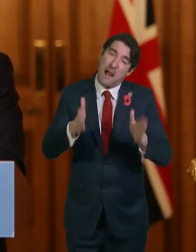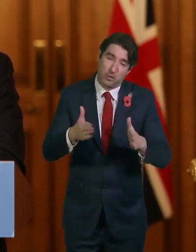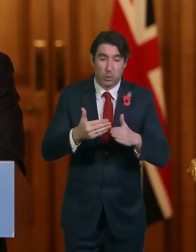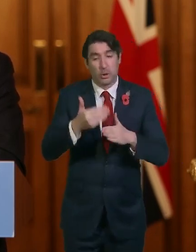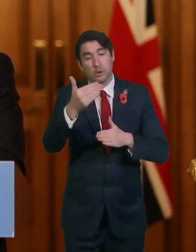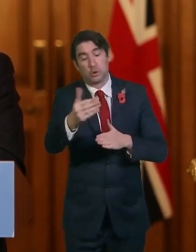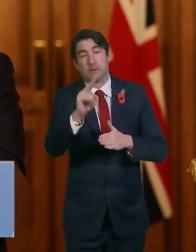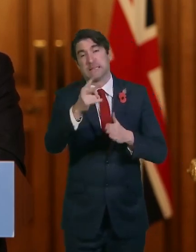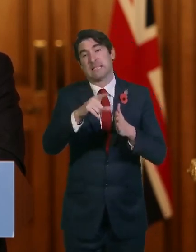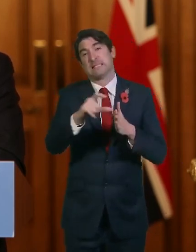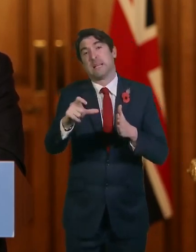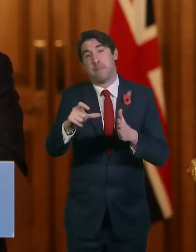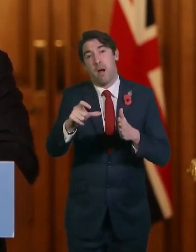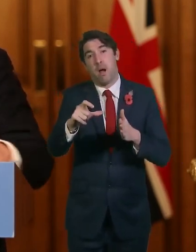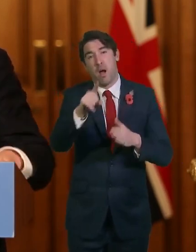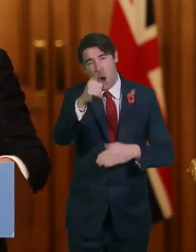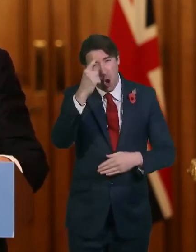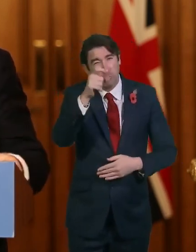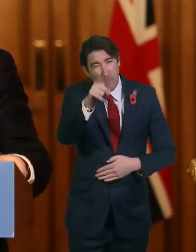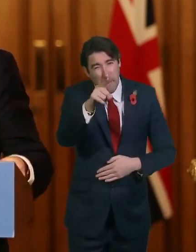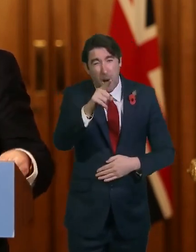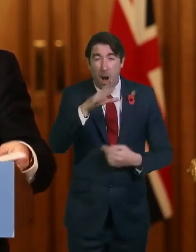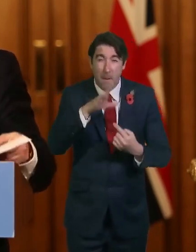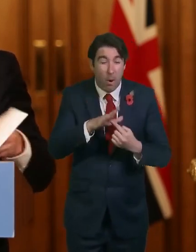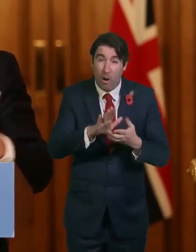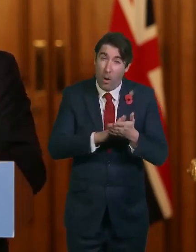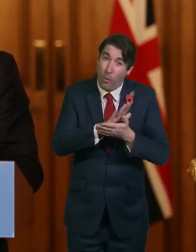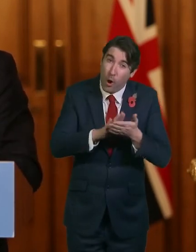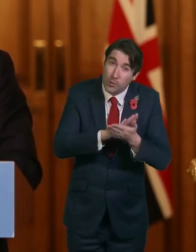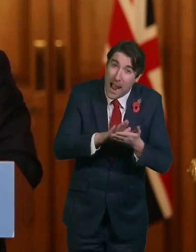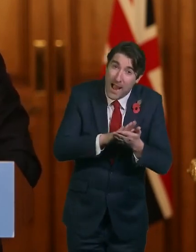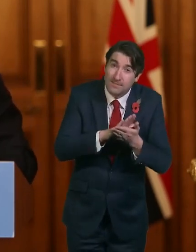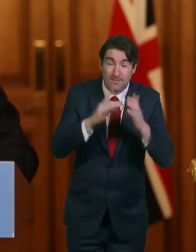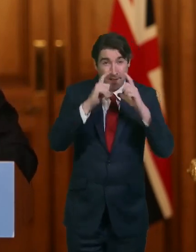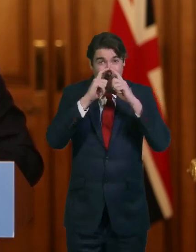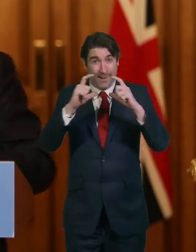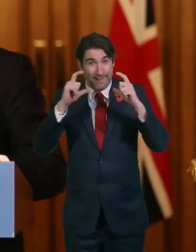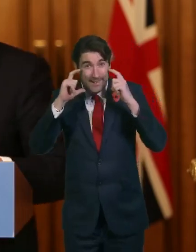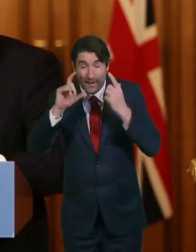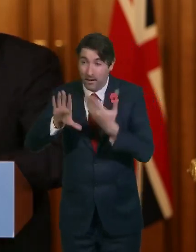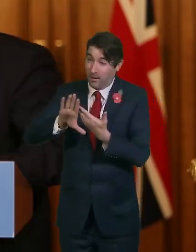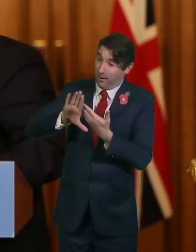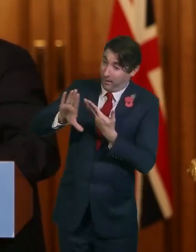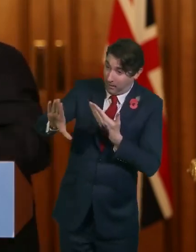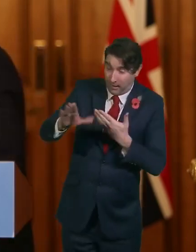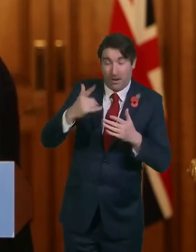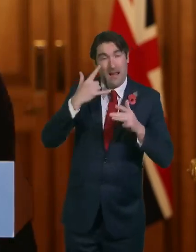test if you have symptoms. Thank you all very much. Stay safe. Thank you.